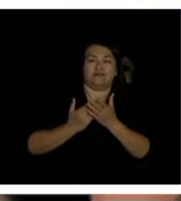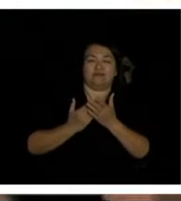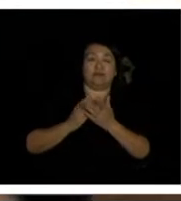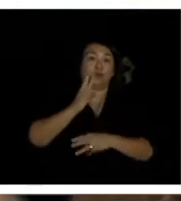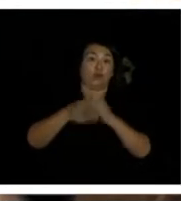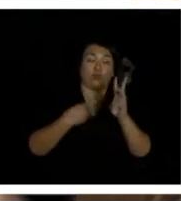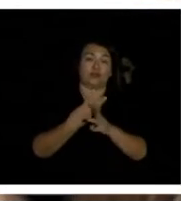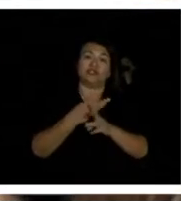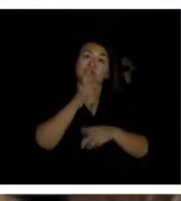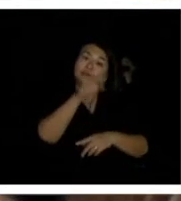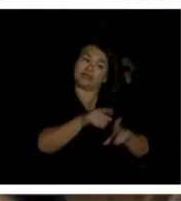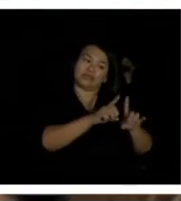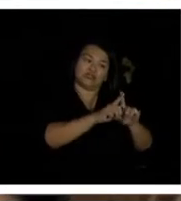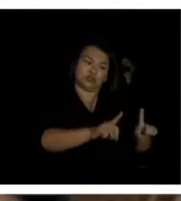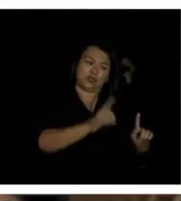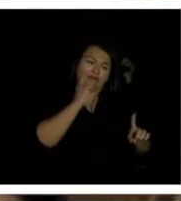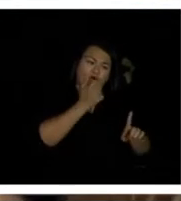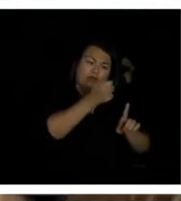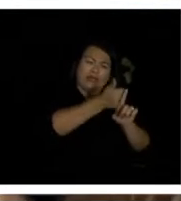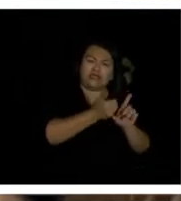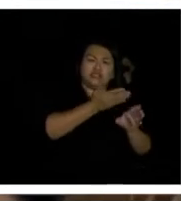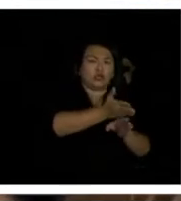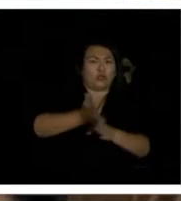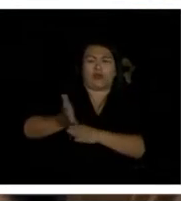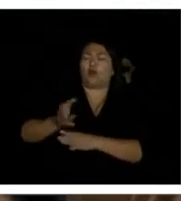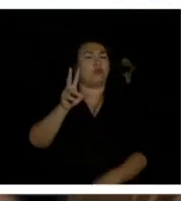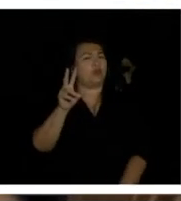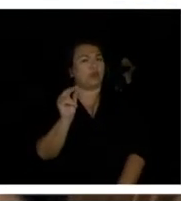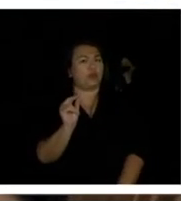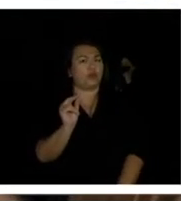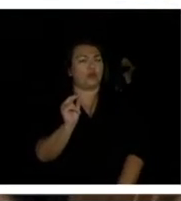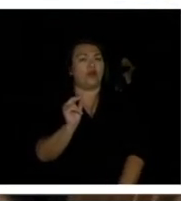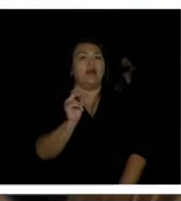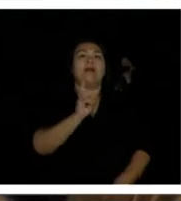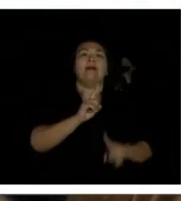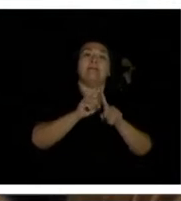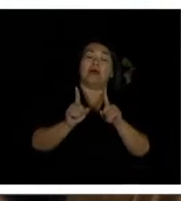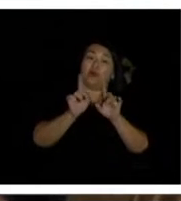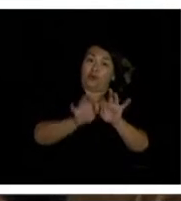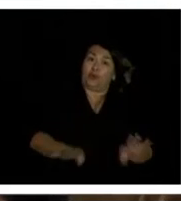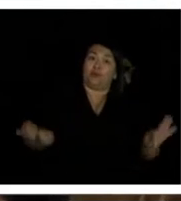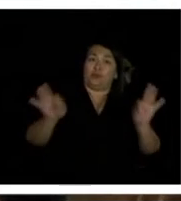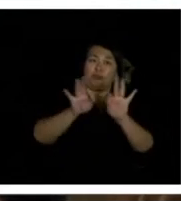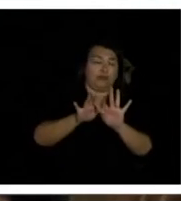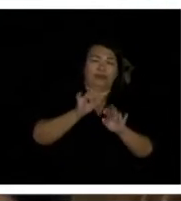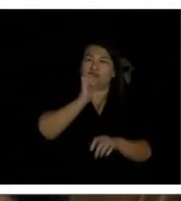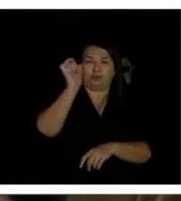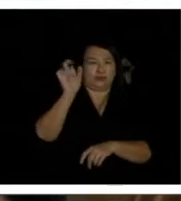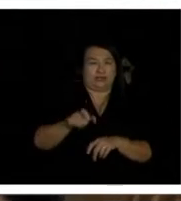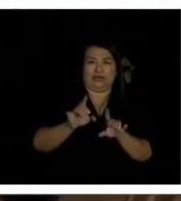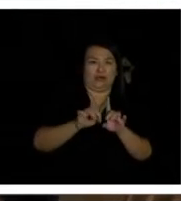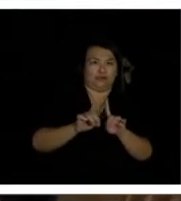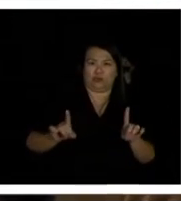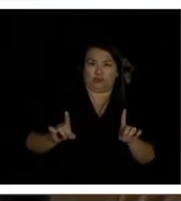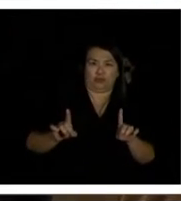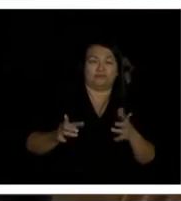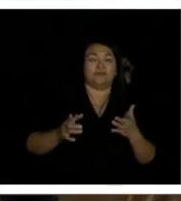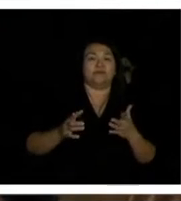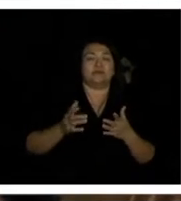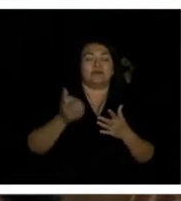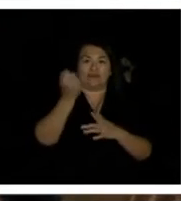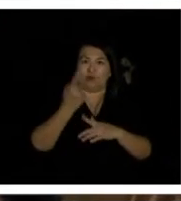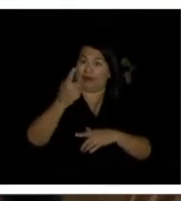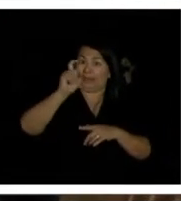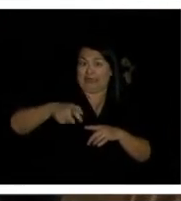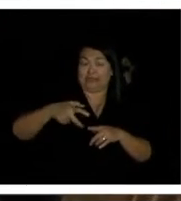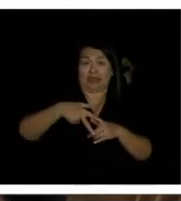Do you need a degree for every career? No. And there are very lucrative careers that you don't need degrees for. Everyone needs a plumber,